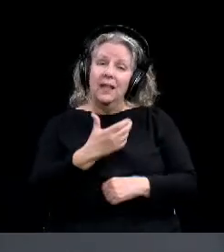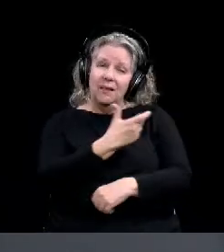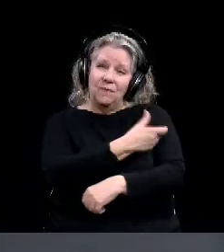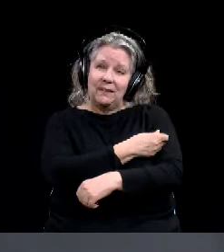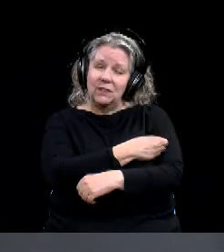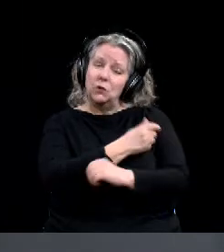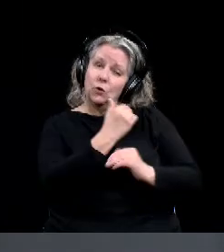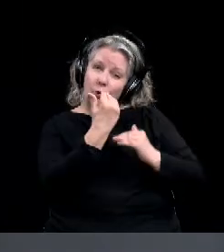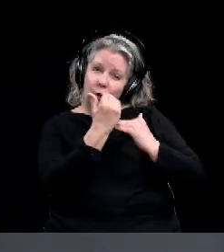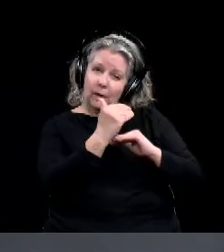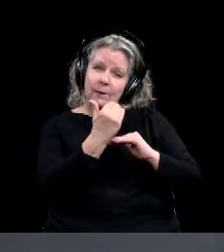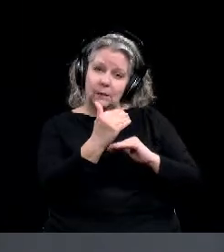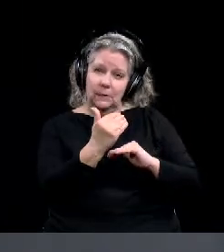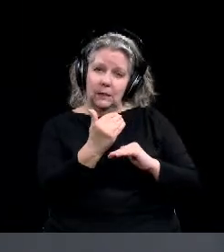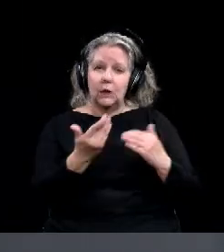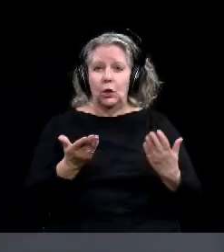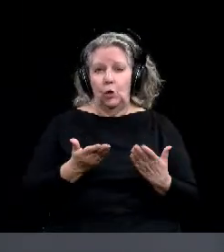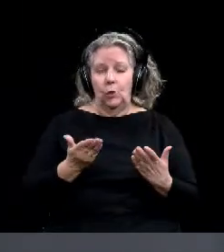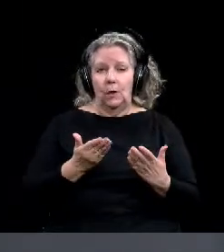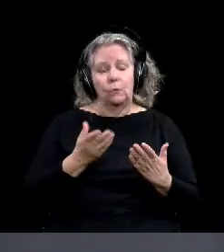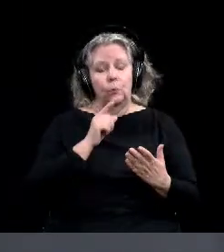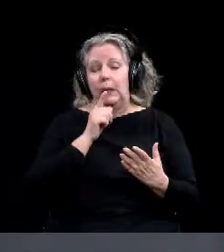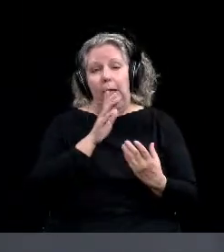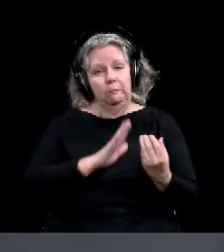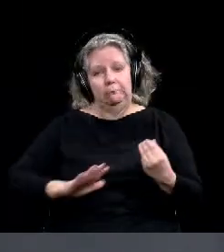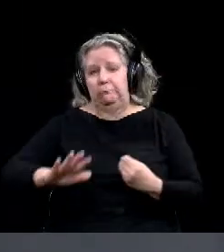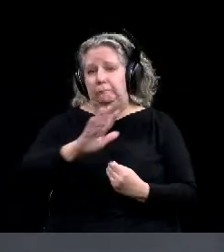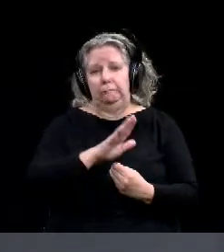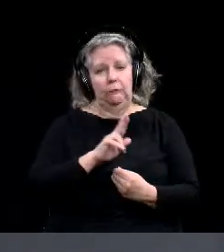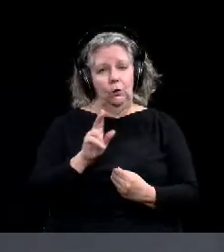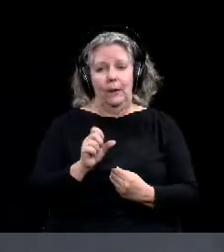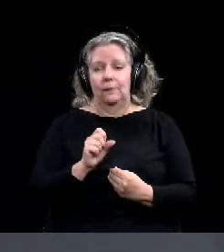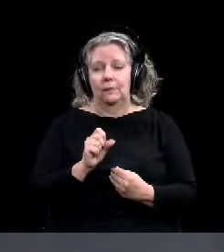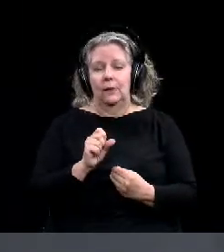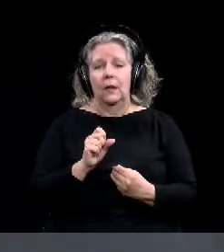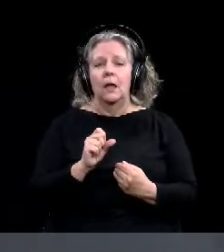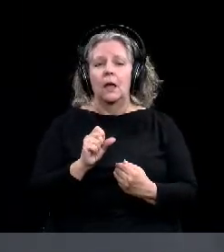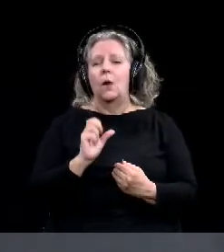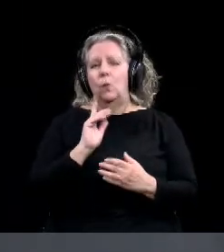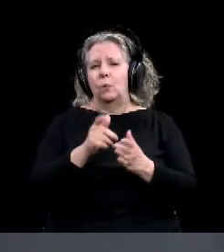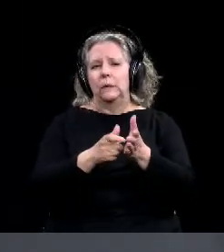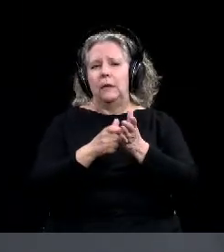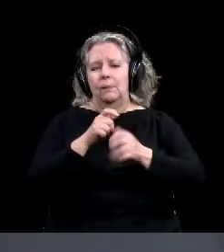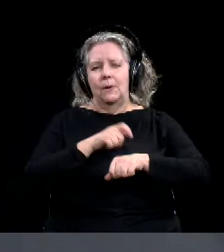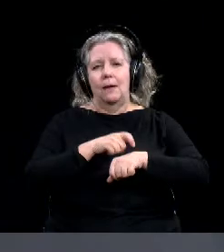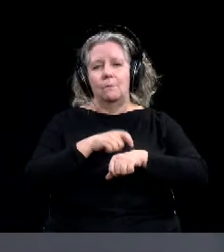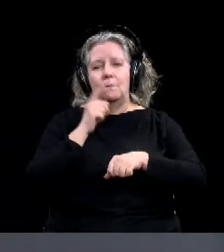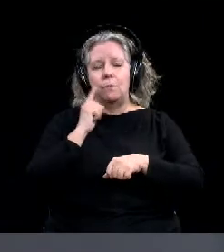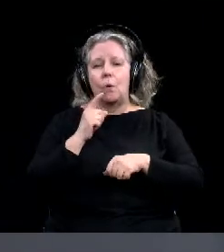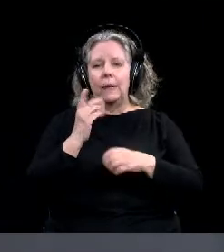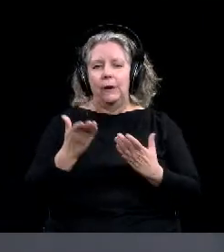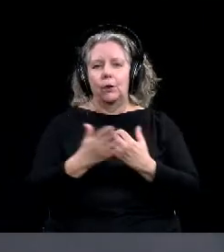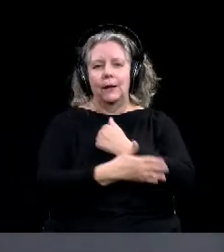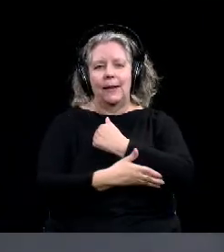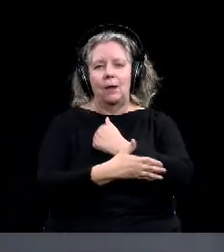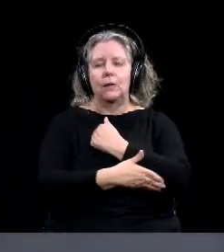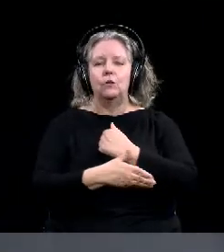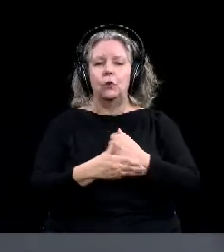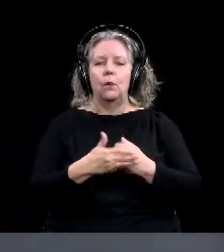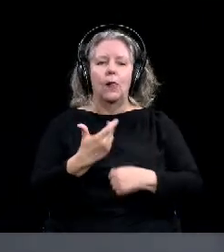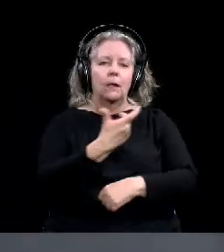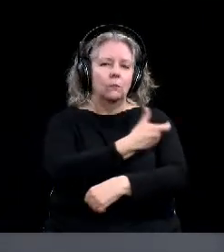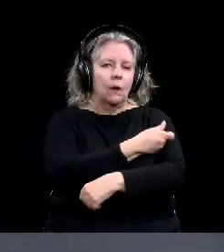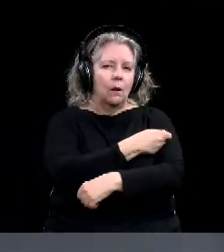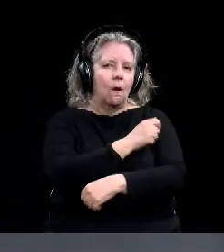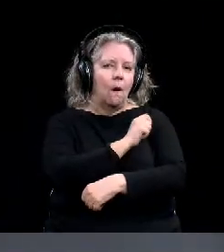It will take time for McLennan County to fully vaccinate everyone in Group 1A and 1B. As Mayor